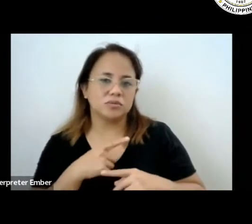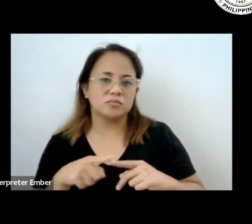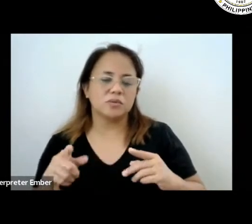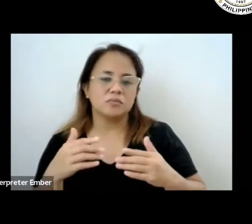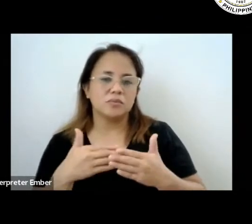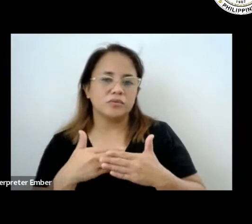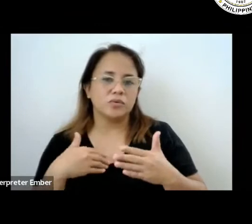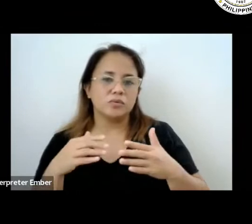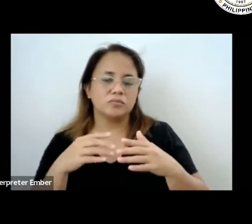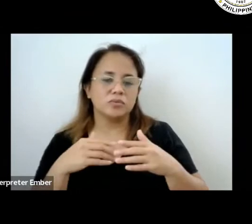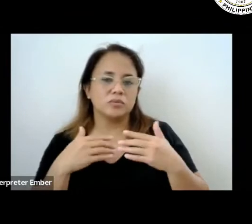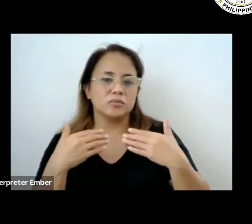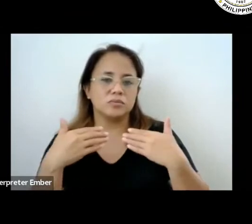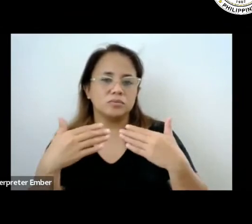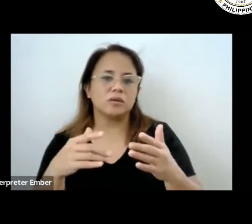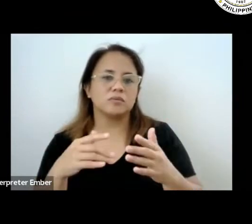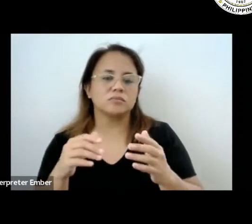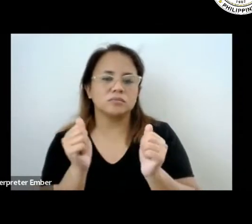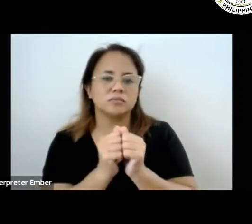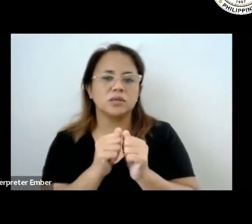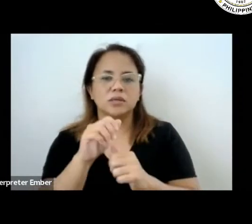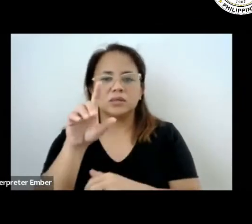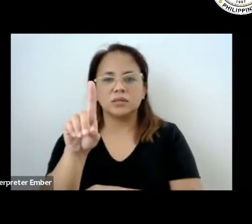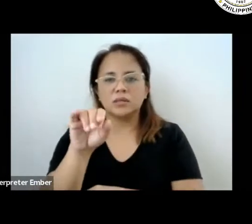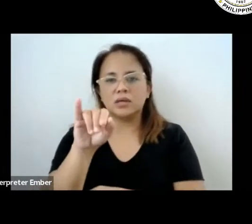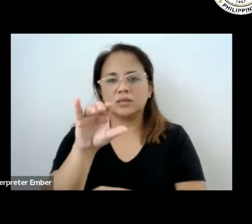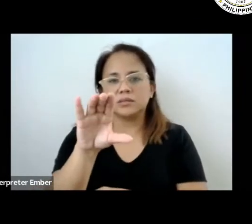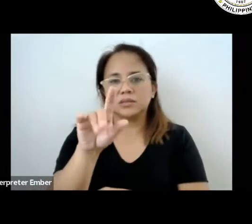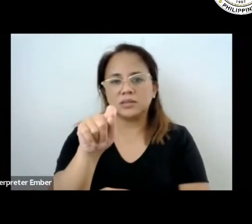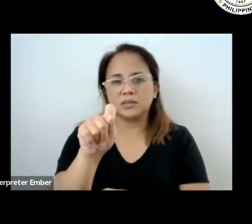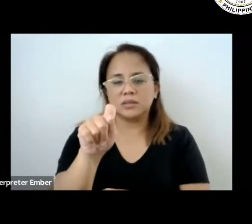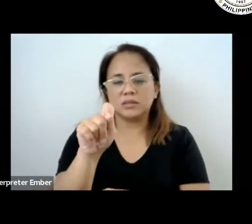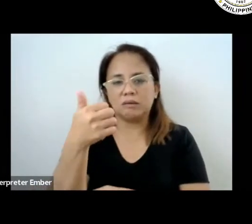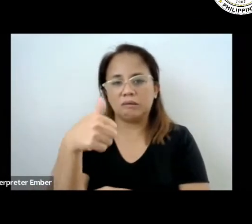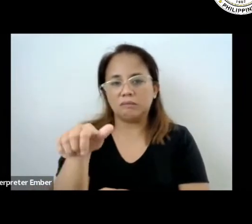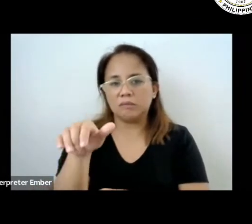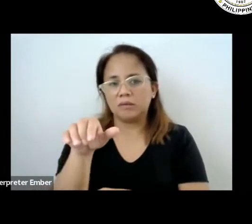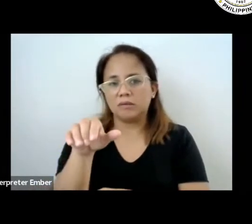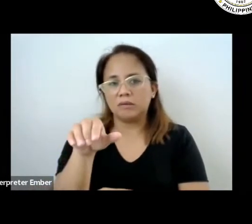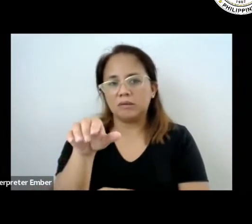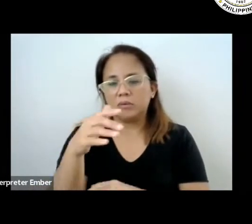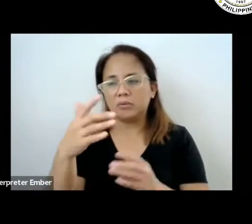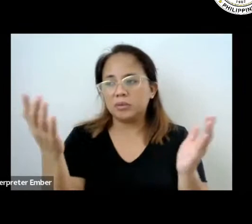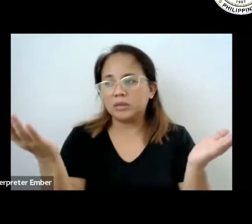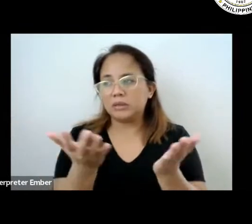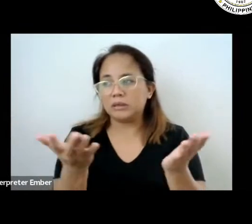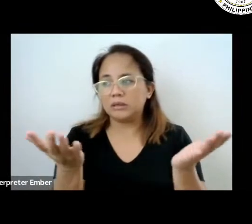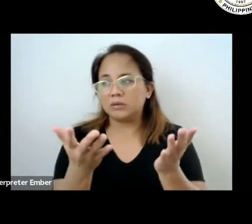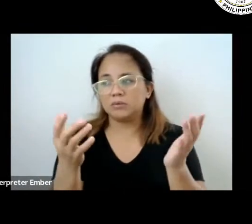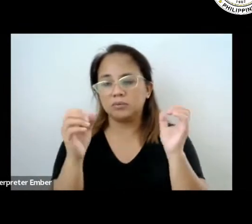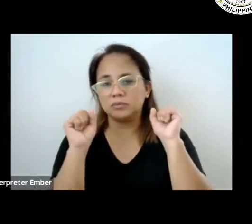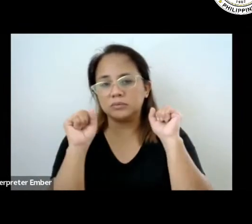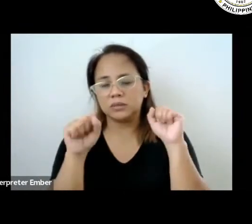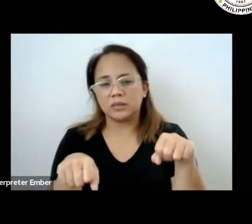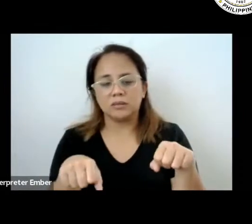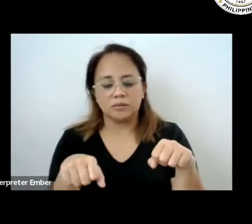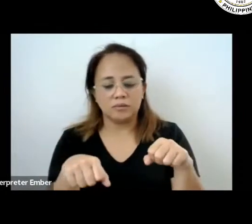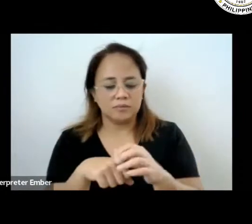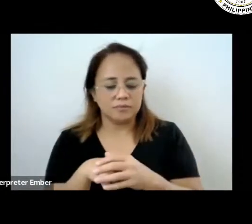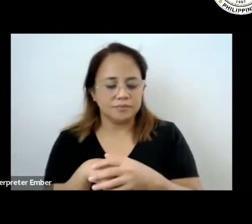proceed, kasama rin natin, I think, ang DICT. Is there anyone from DICT who is present who will be able to